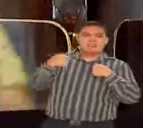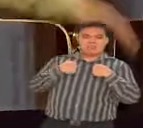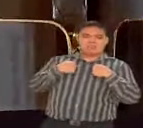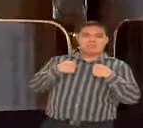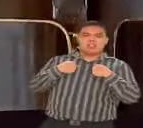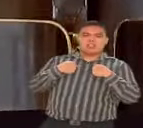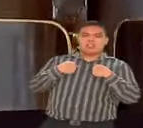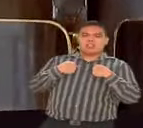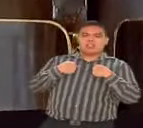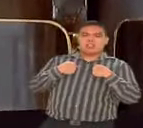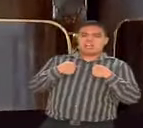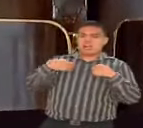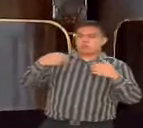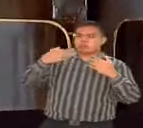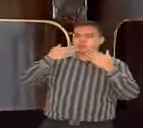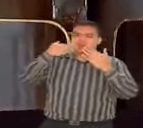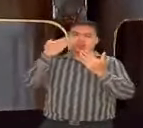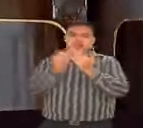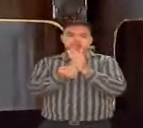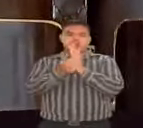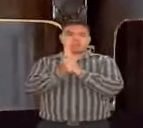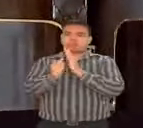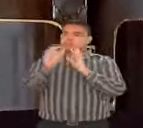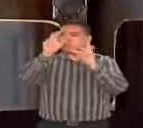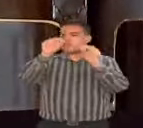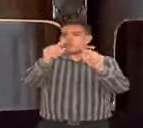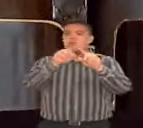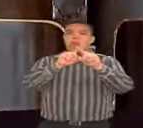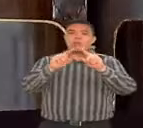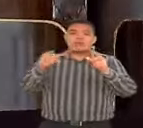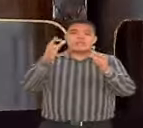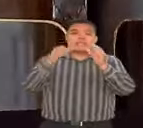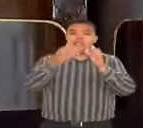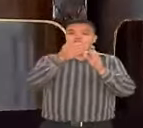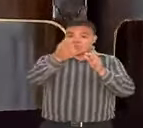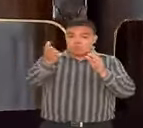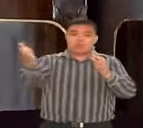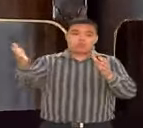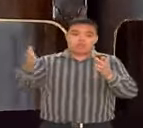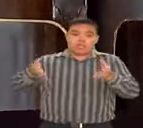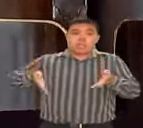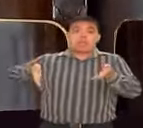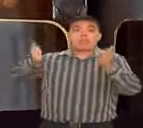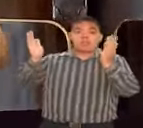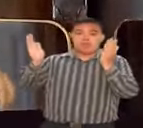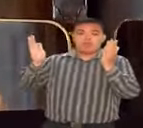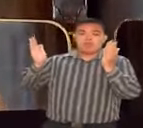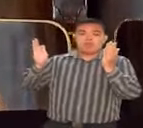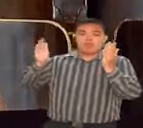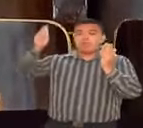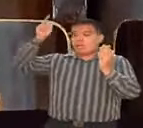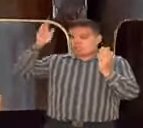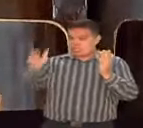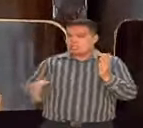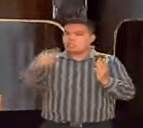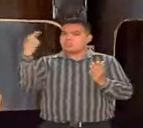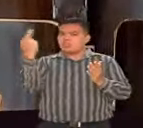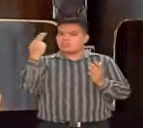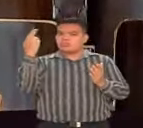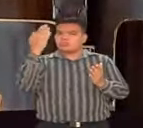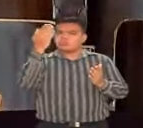unaon, Lord, gamita ko. When we are available, God can use you